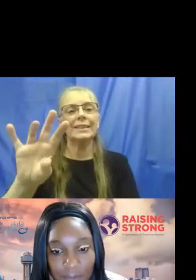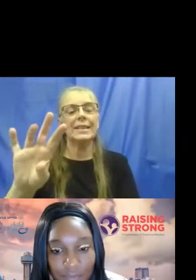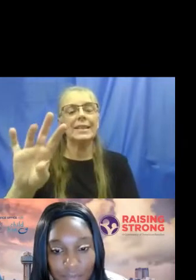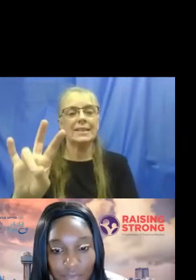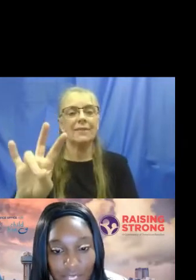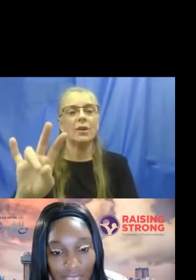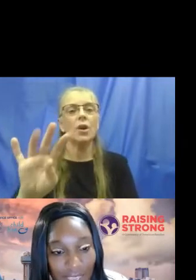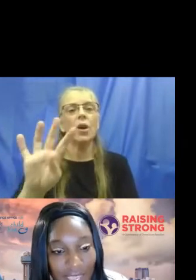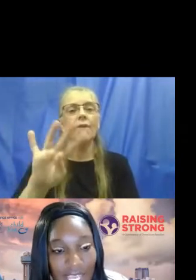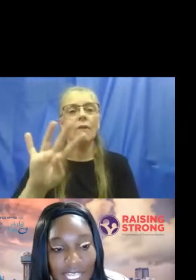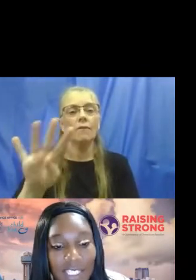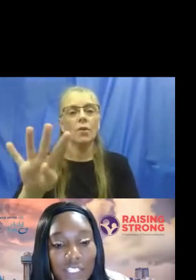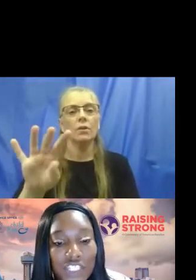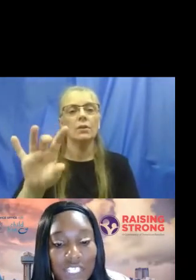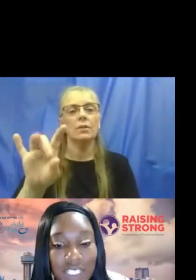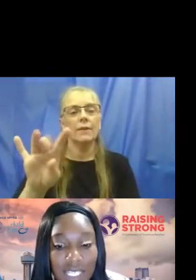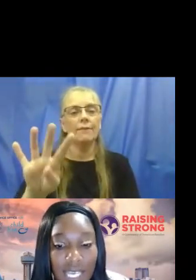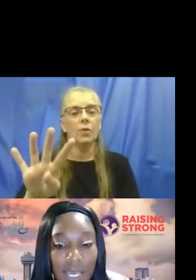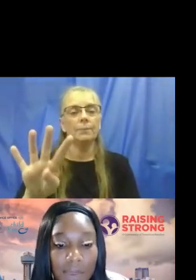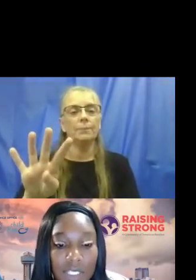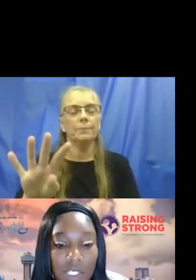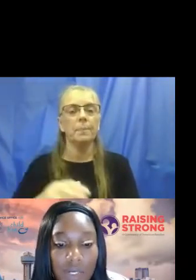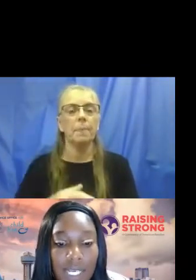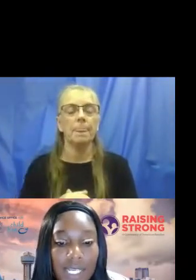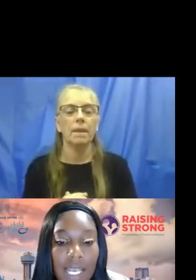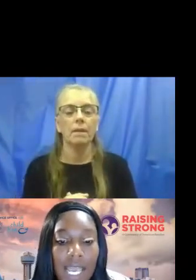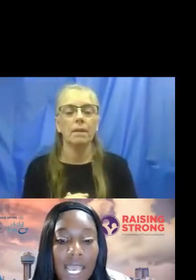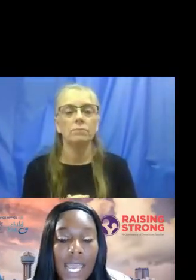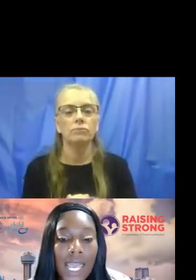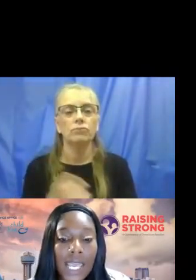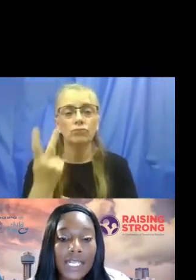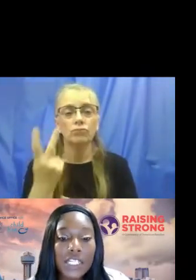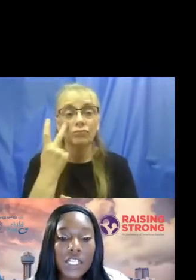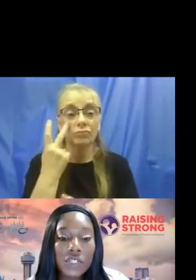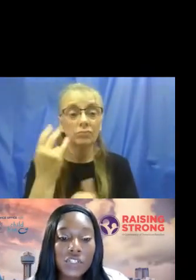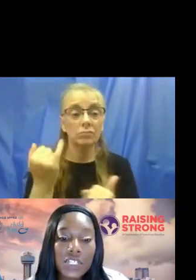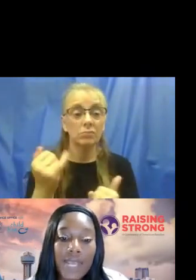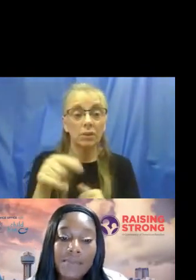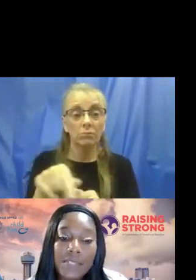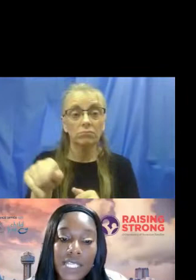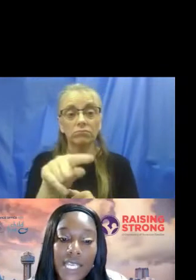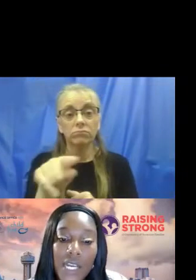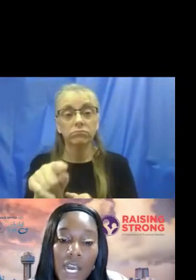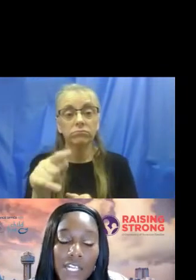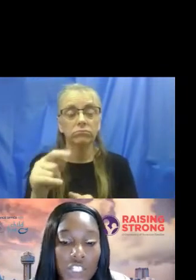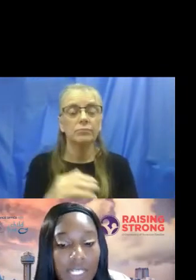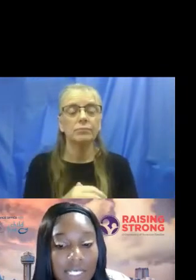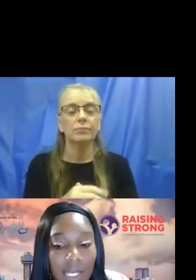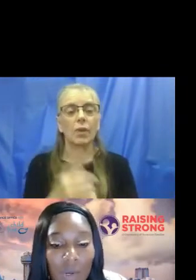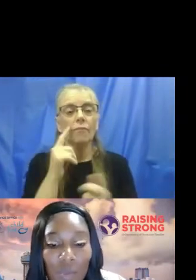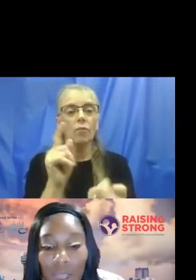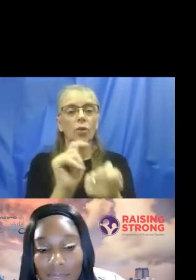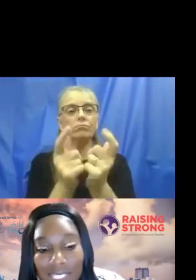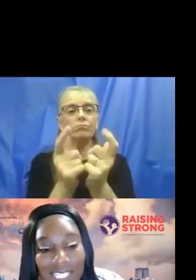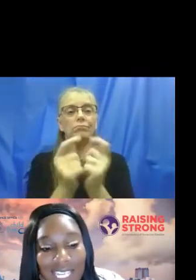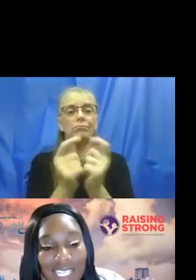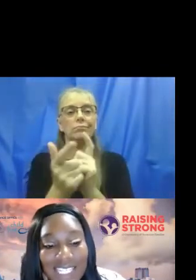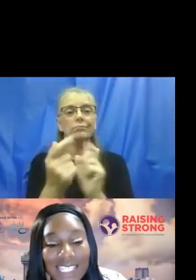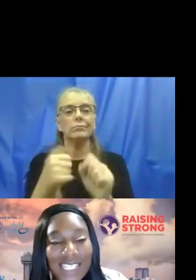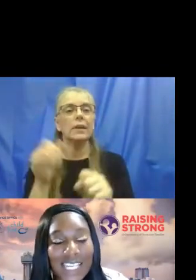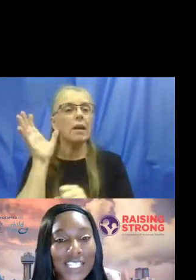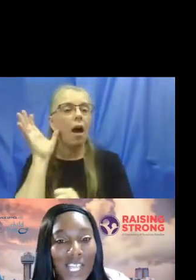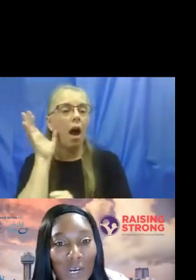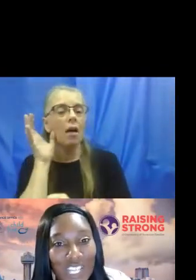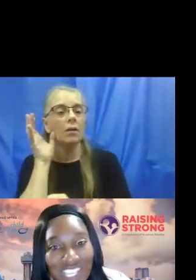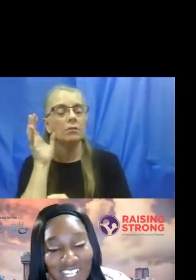774-267-4484. Okay, so you should see that up on the screen, and you should be able to hear our translator, Robinson. This